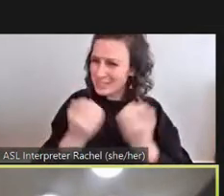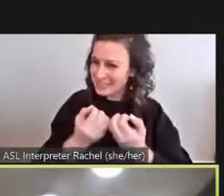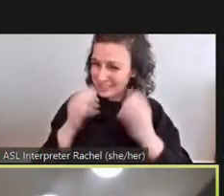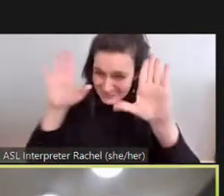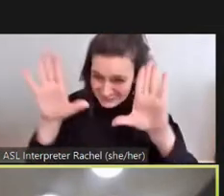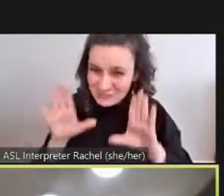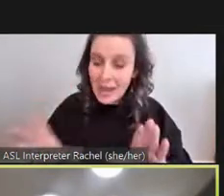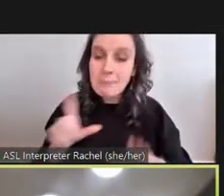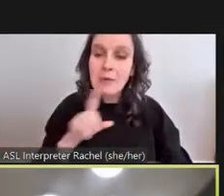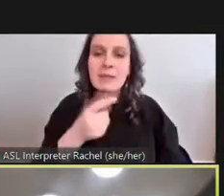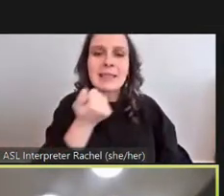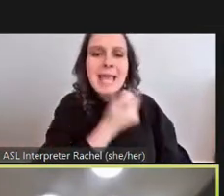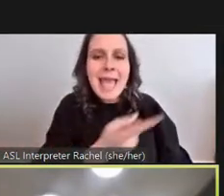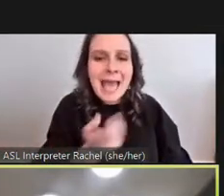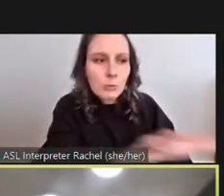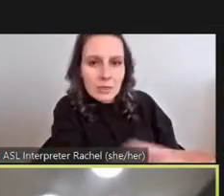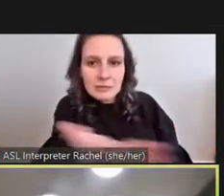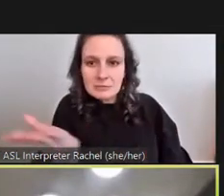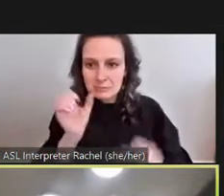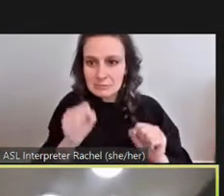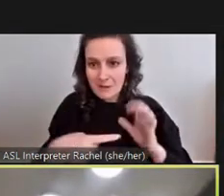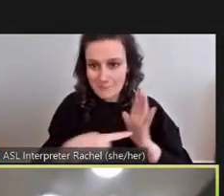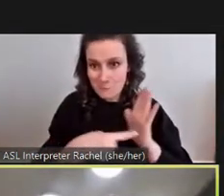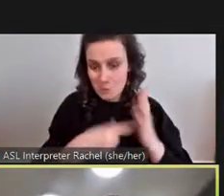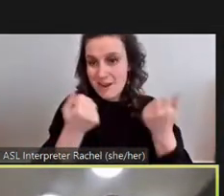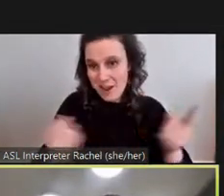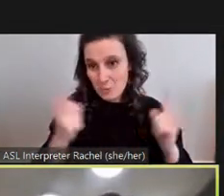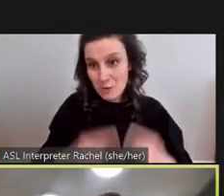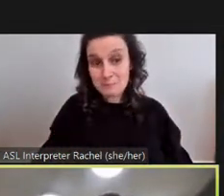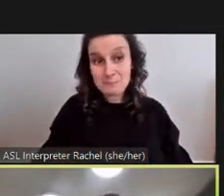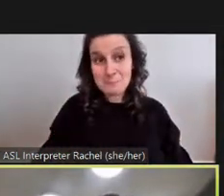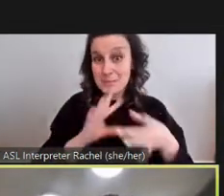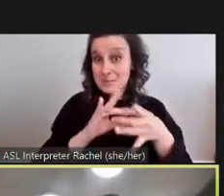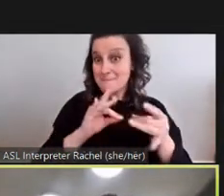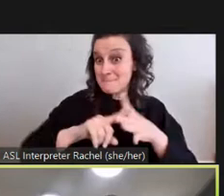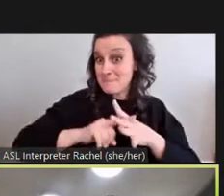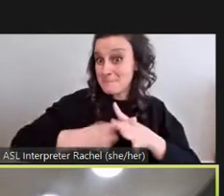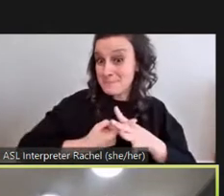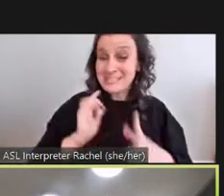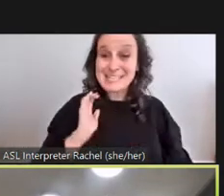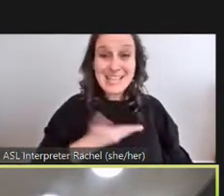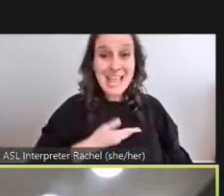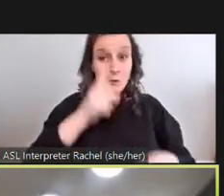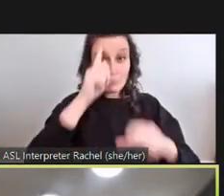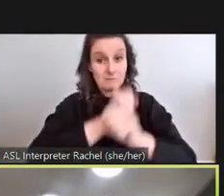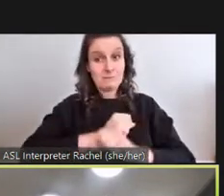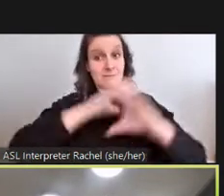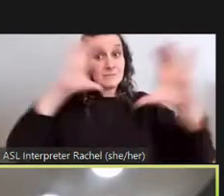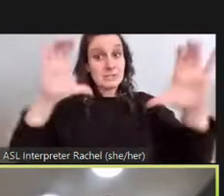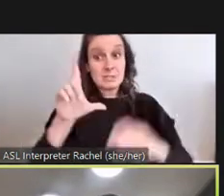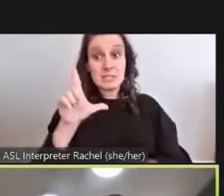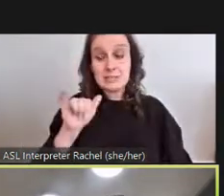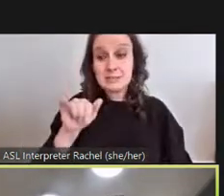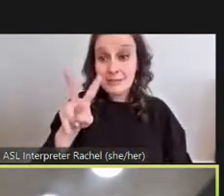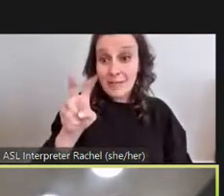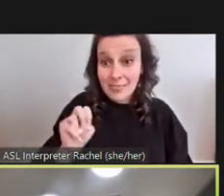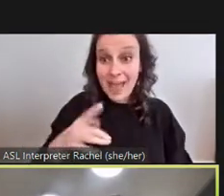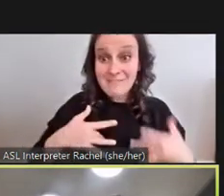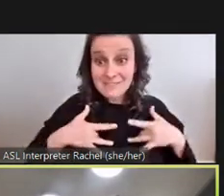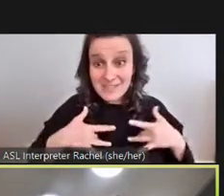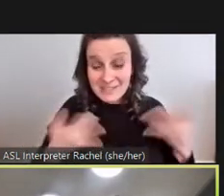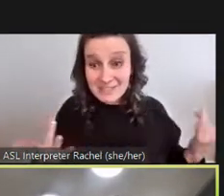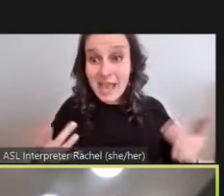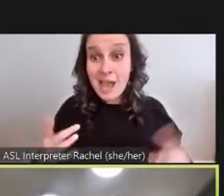to really anyone. As I said at the beginning, our vision is live event audio made accessible